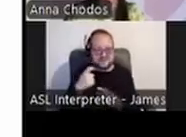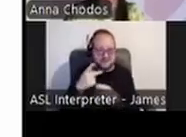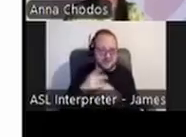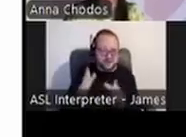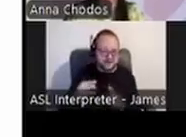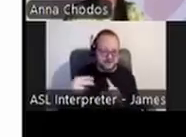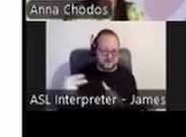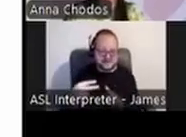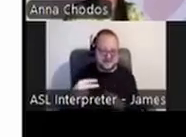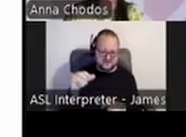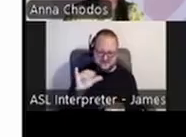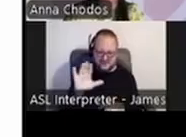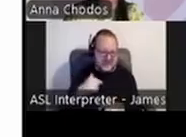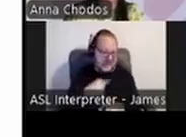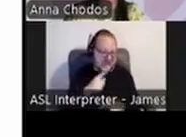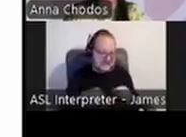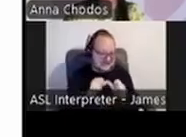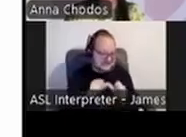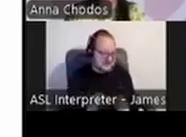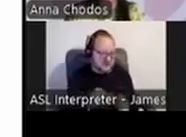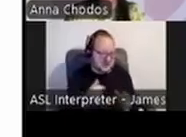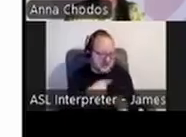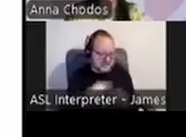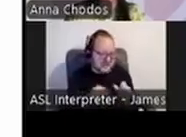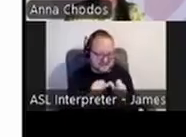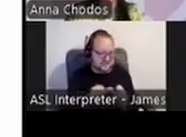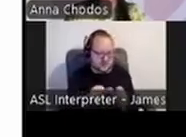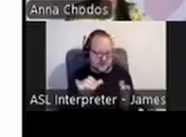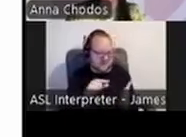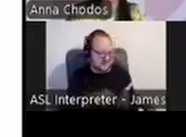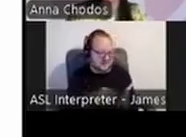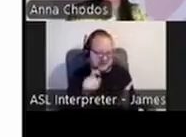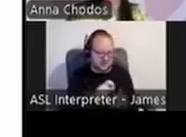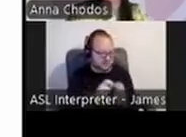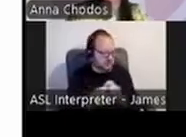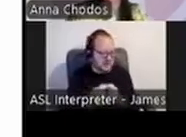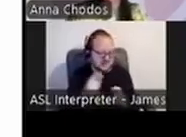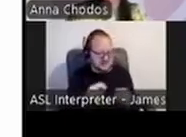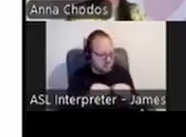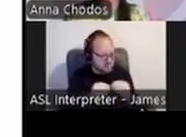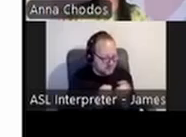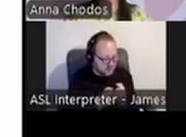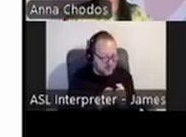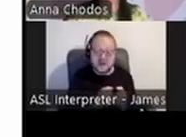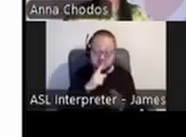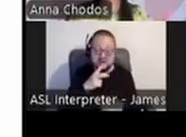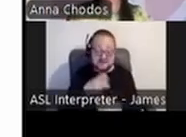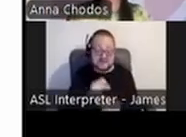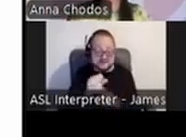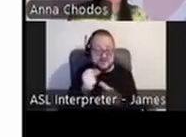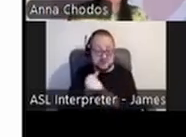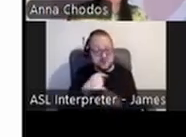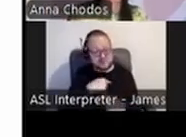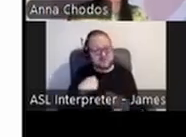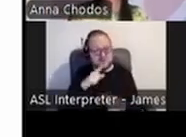keep going. And these can be really tough situations because we have to live in reality. If this is not going to